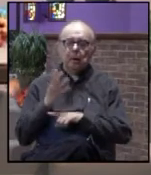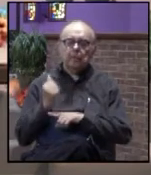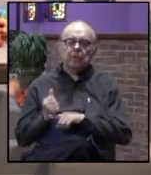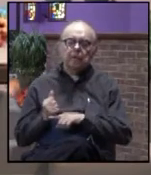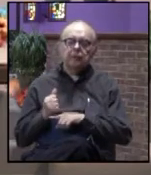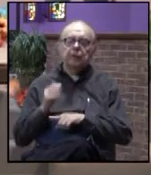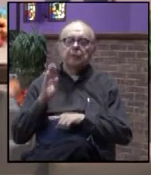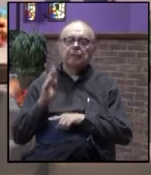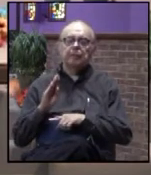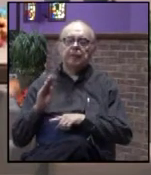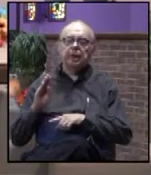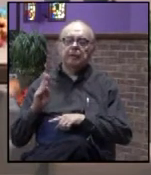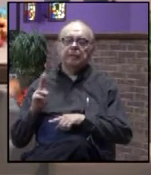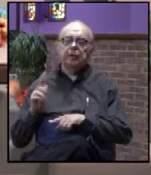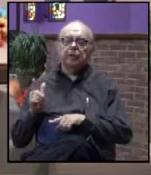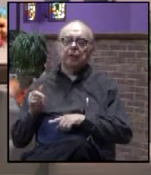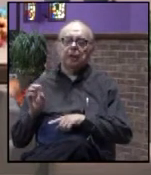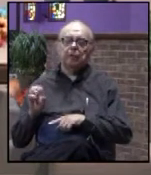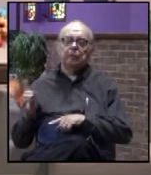school.